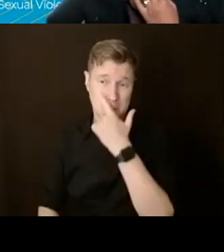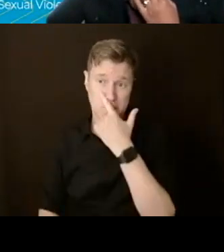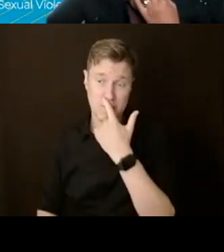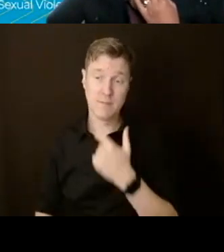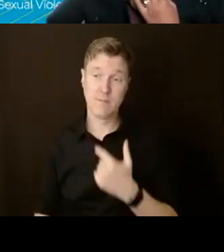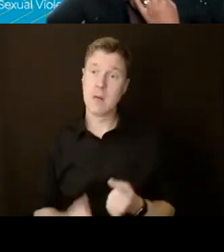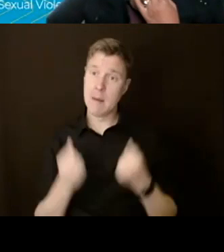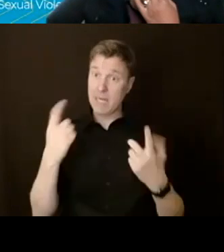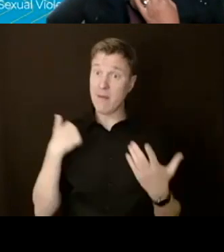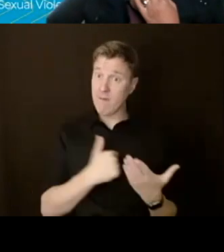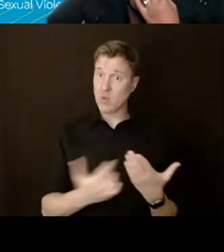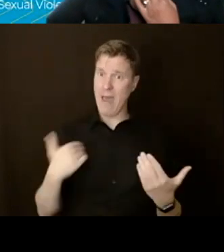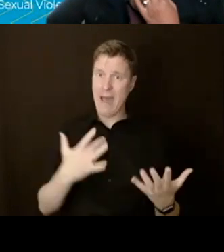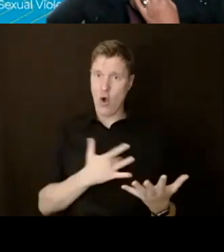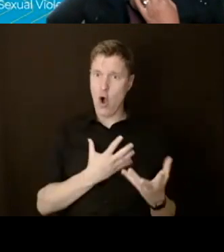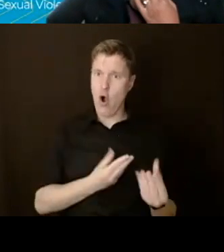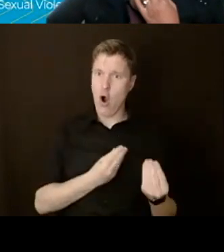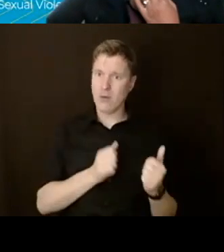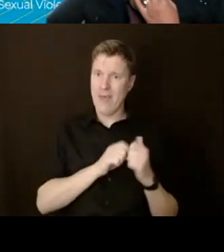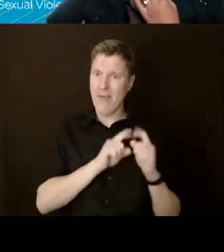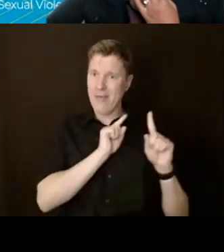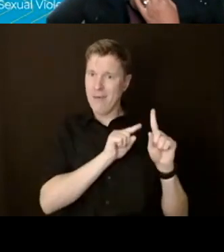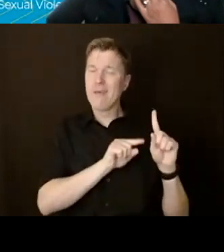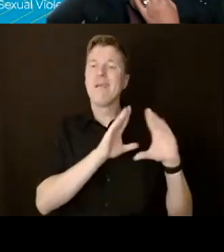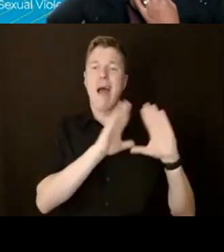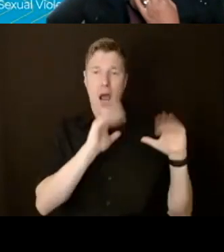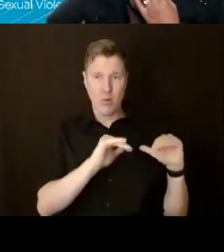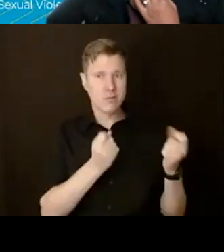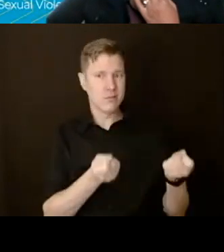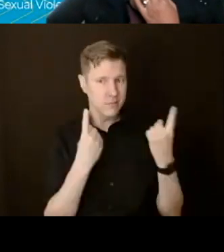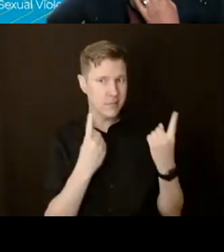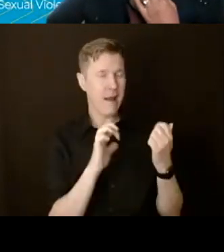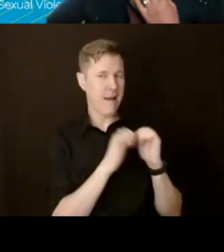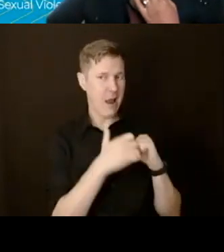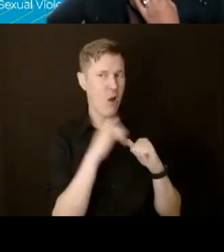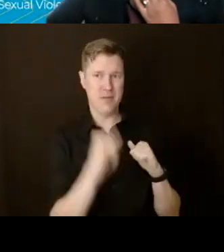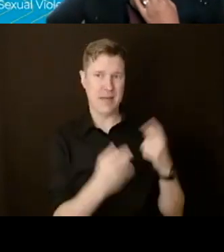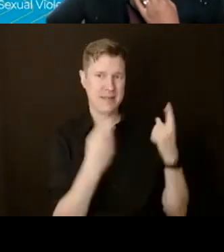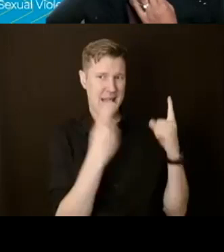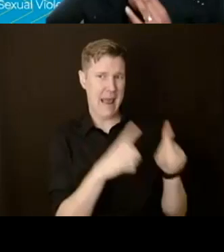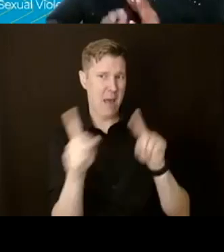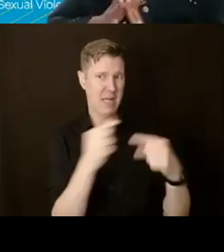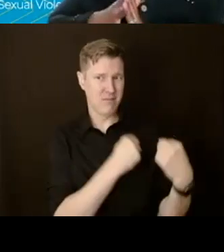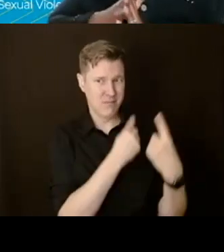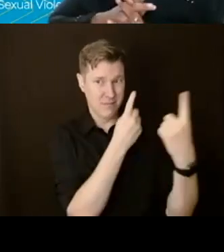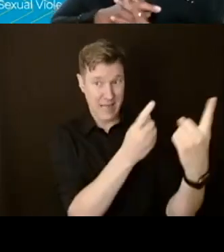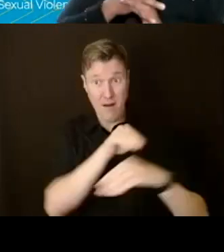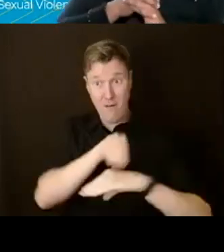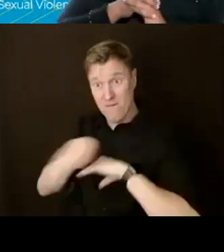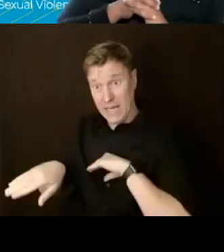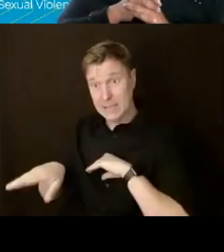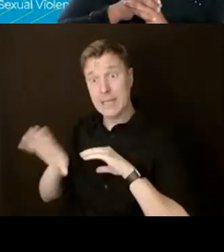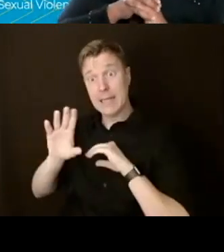heart around housing and knowing in ways in which the housing crisis has like drastically affected folks, including Black and Brown